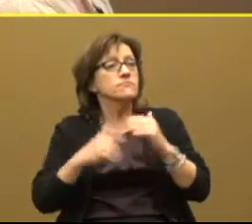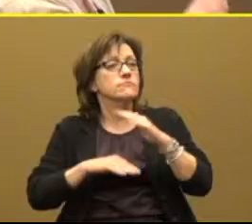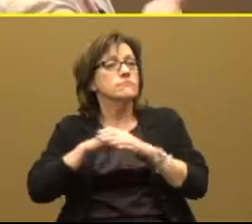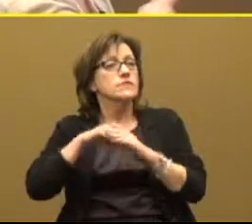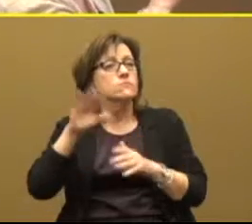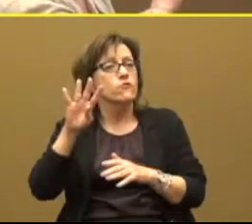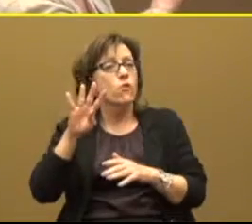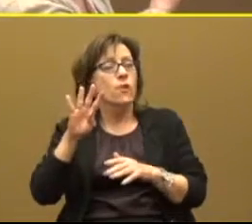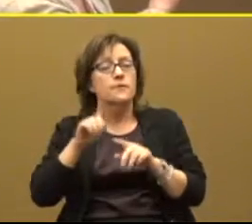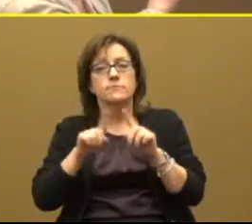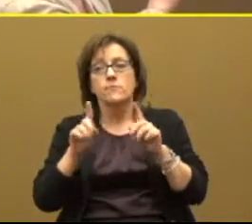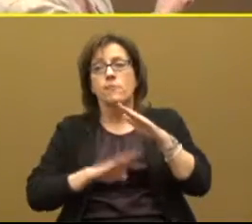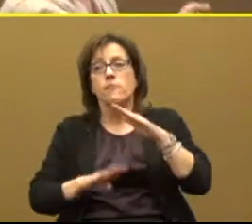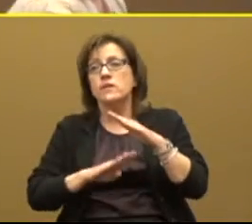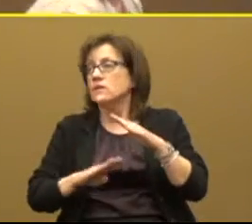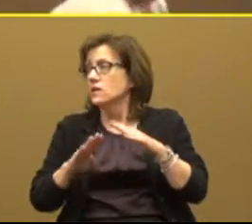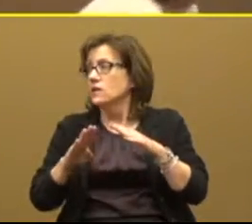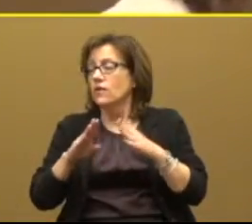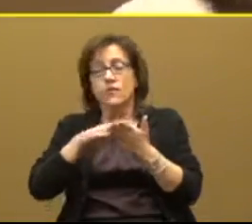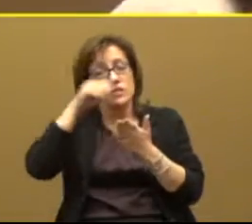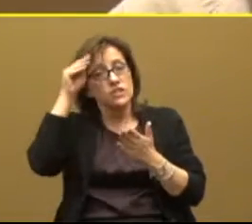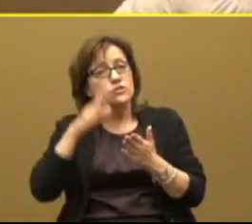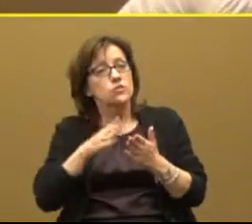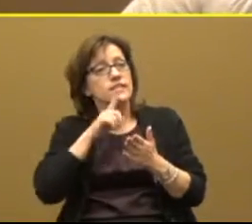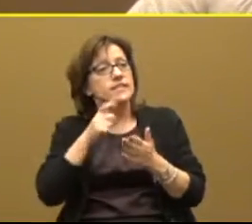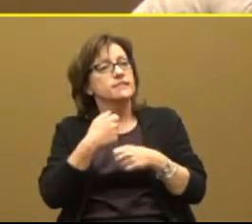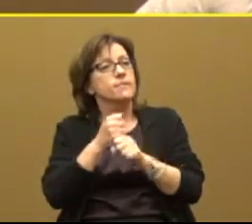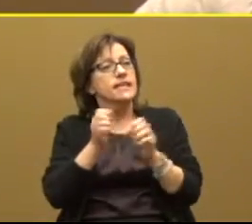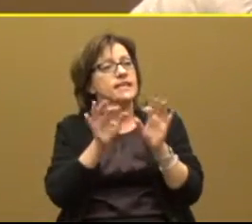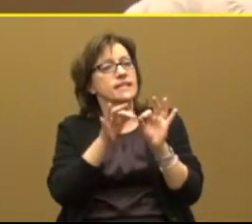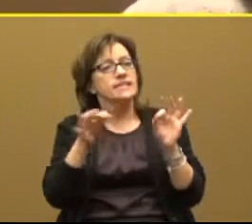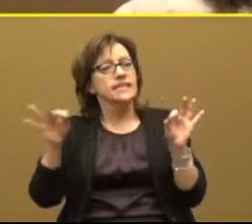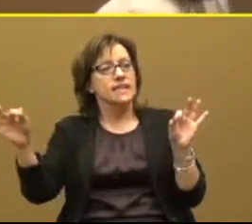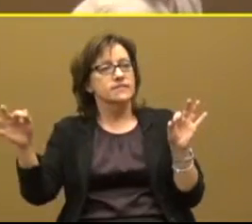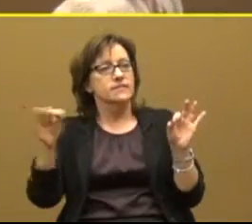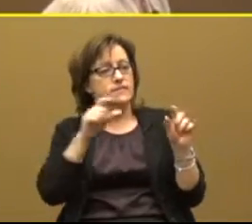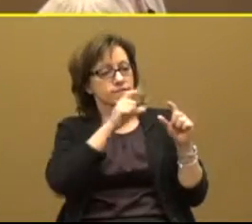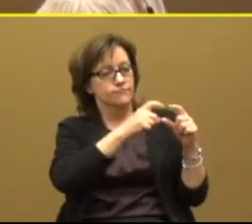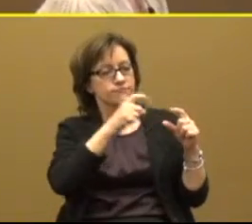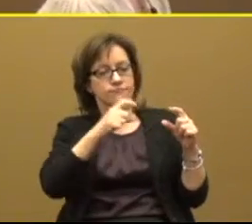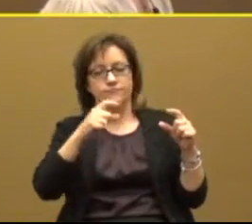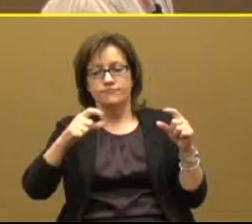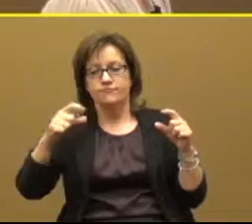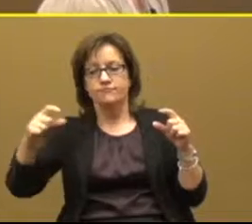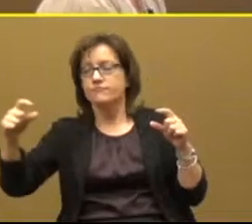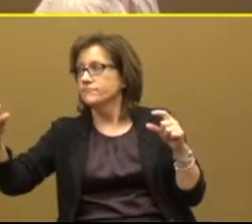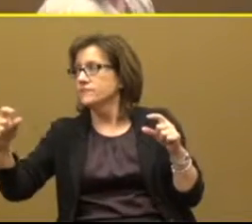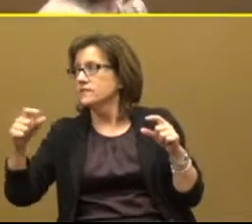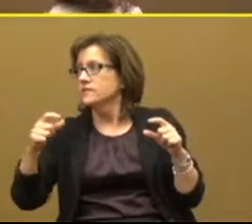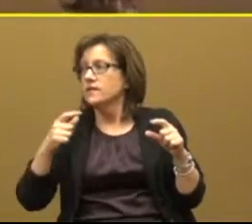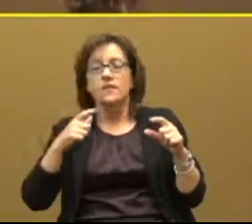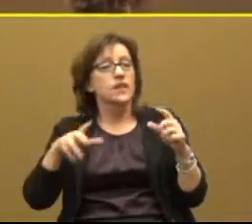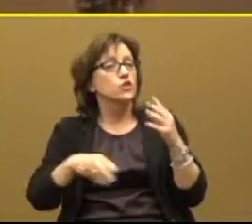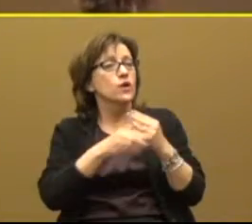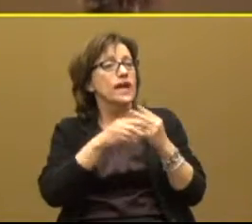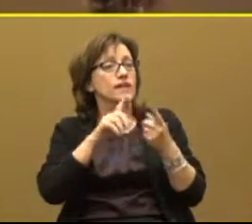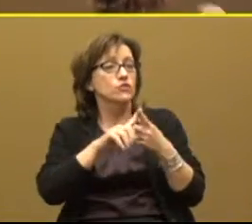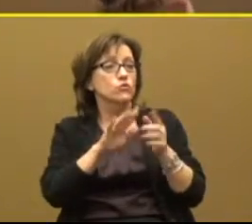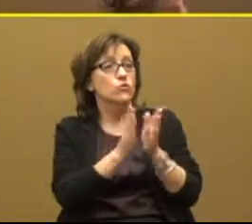is making a sentence strip at this point, creating, and then you add the sentence strip to the